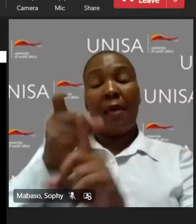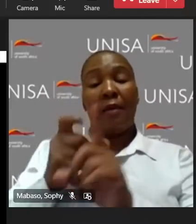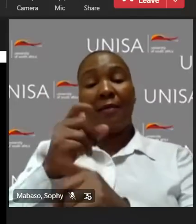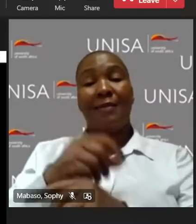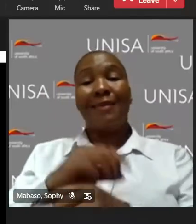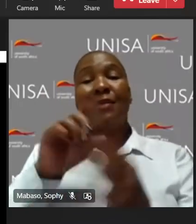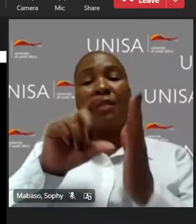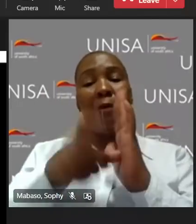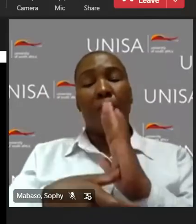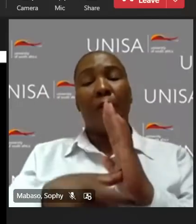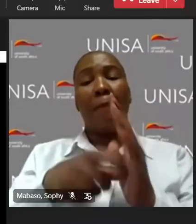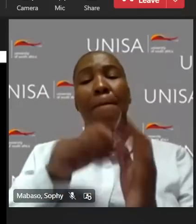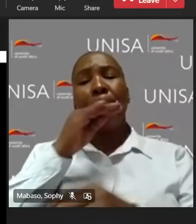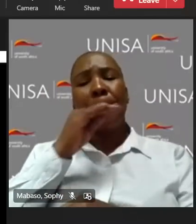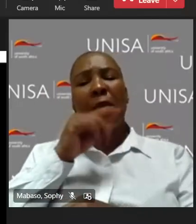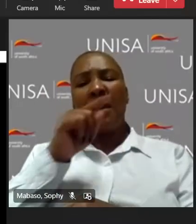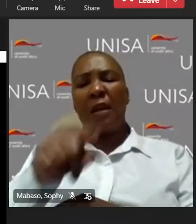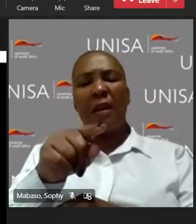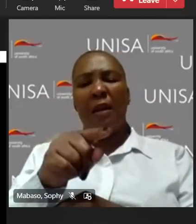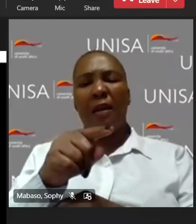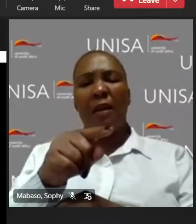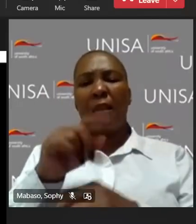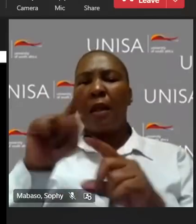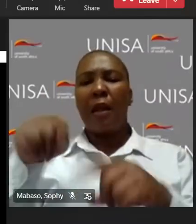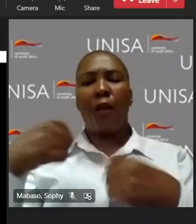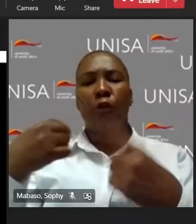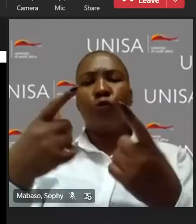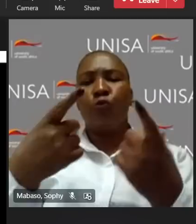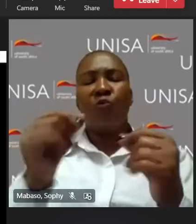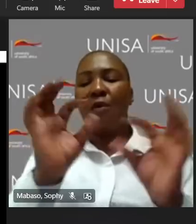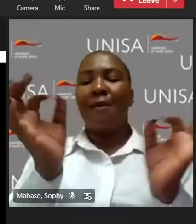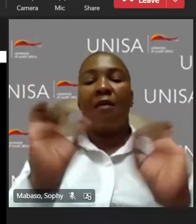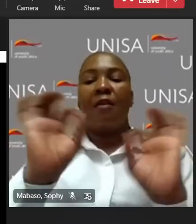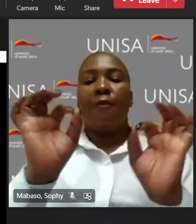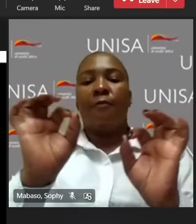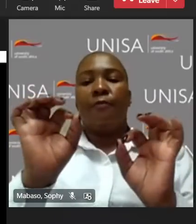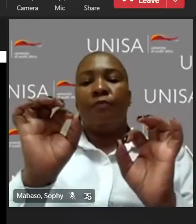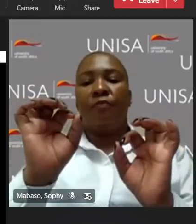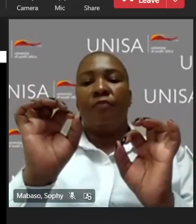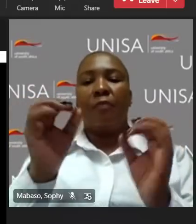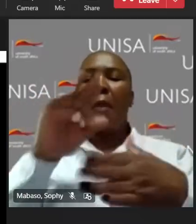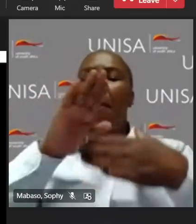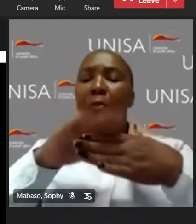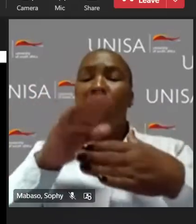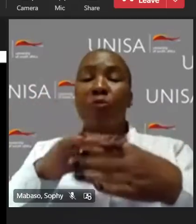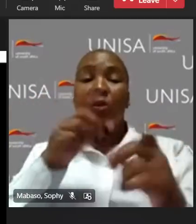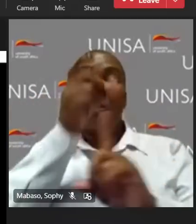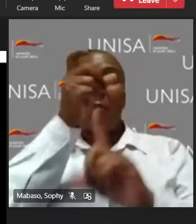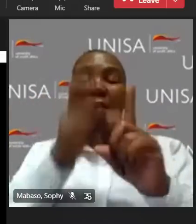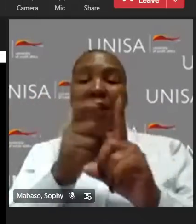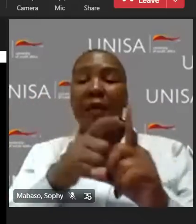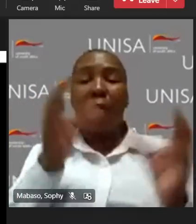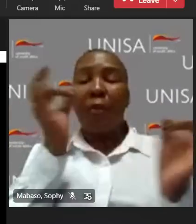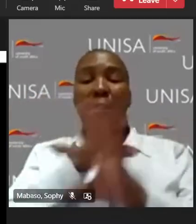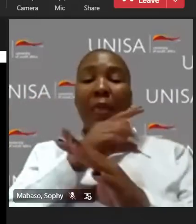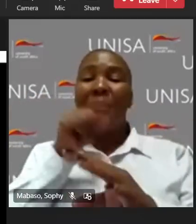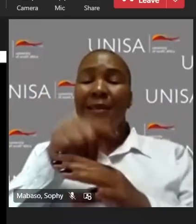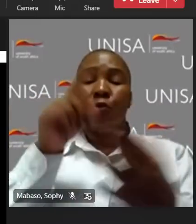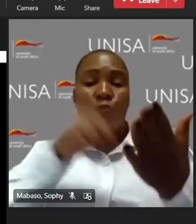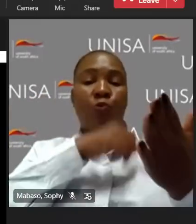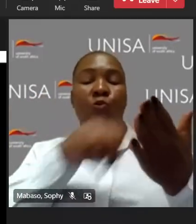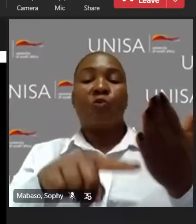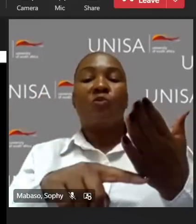disabled, you are saying that this, your fellow student does not serve any purpose, of which is incorrect. Let's